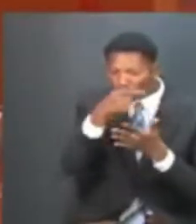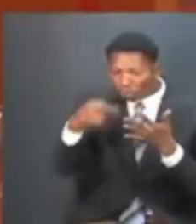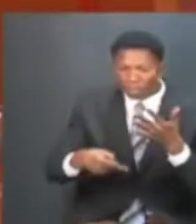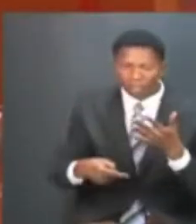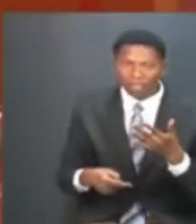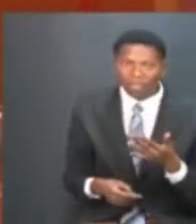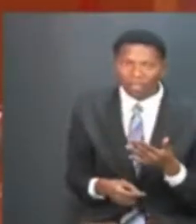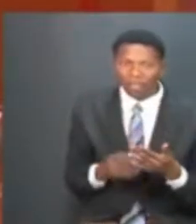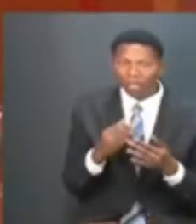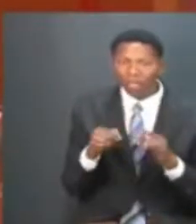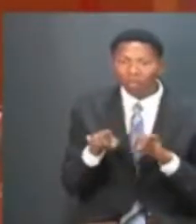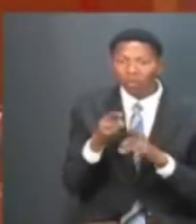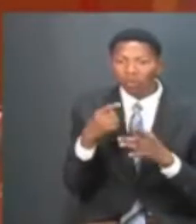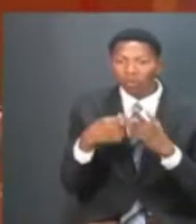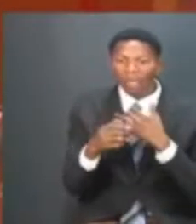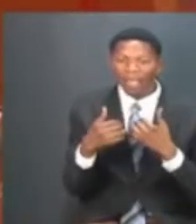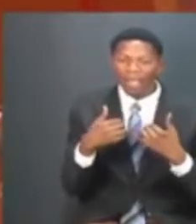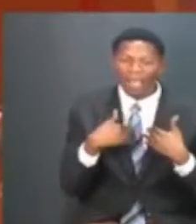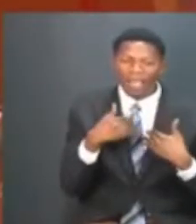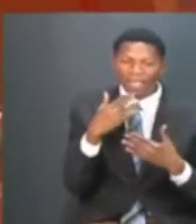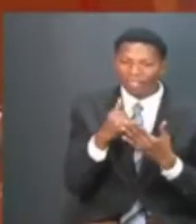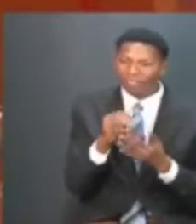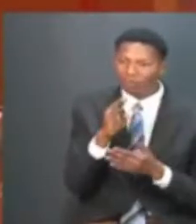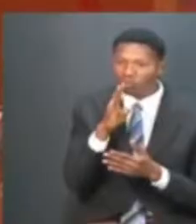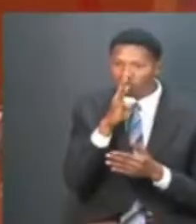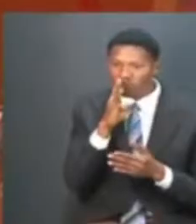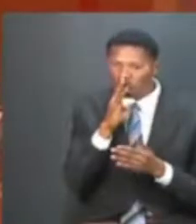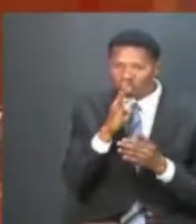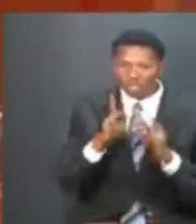have water patrol units?